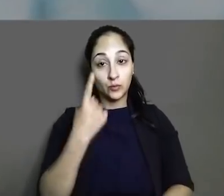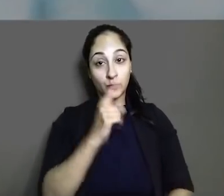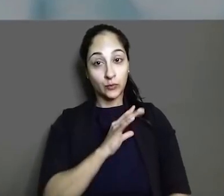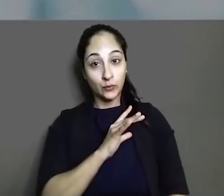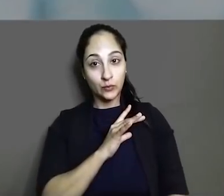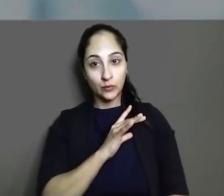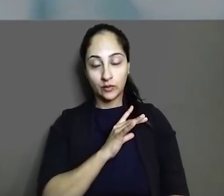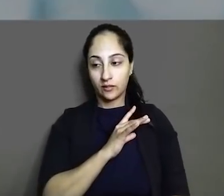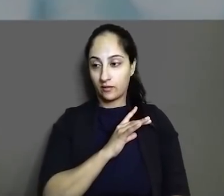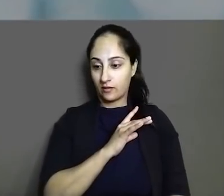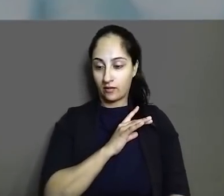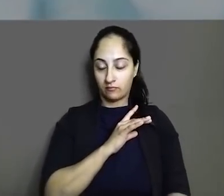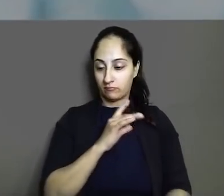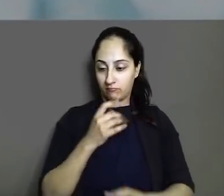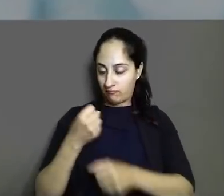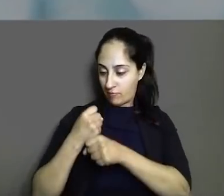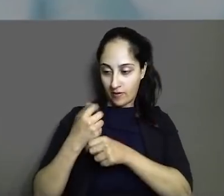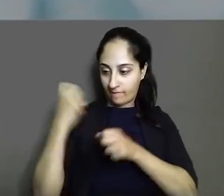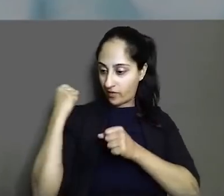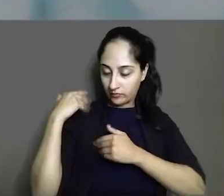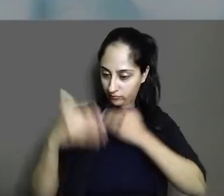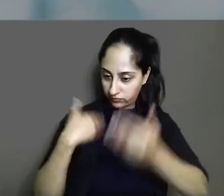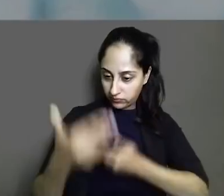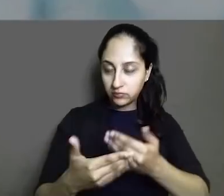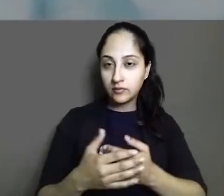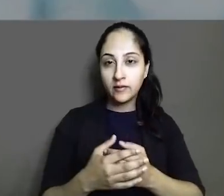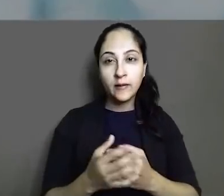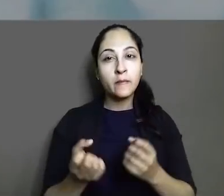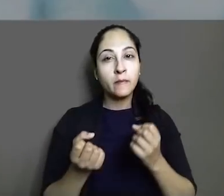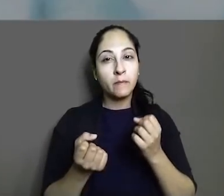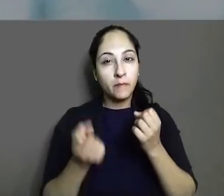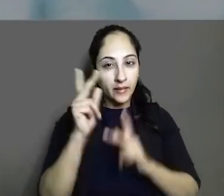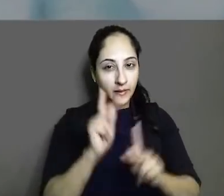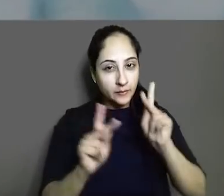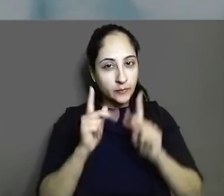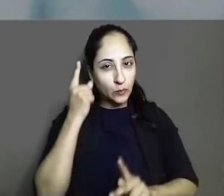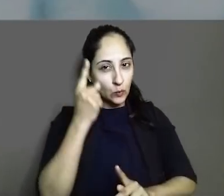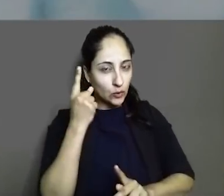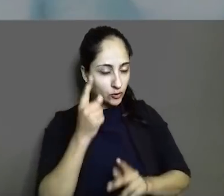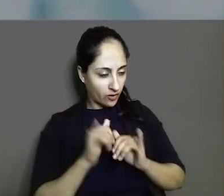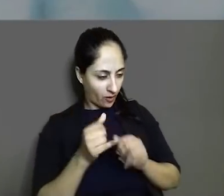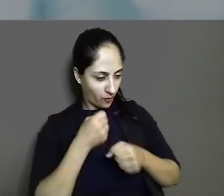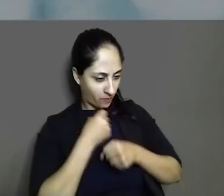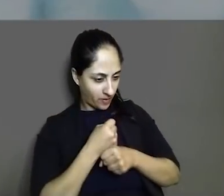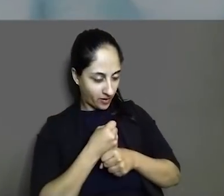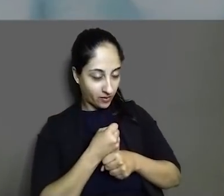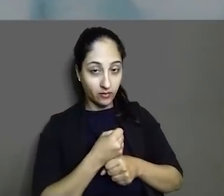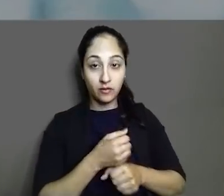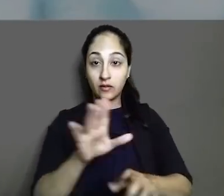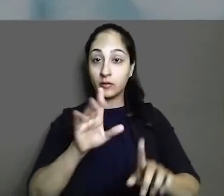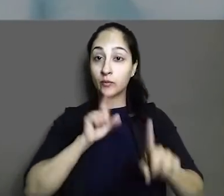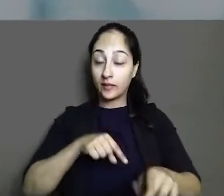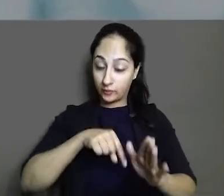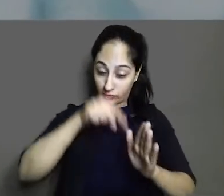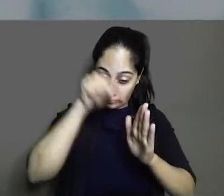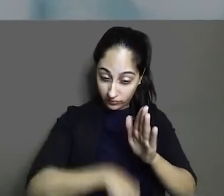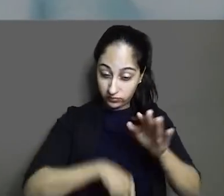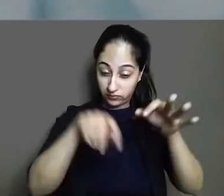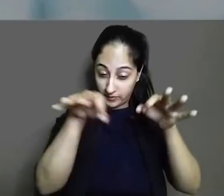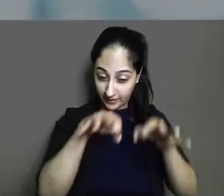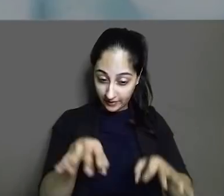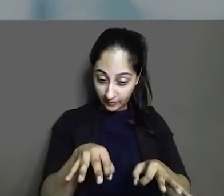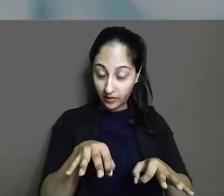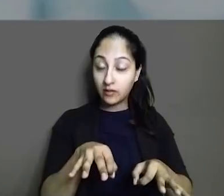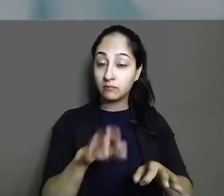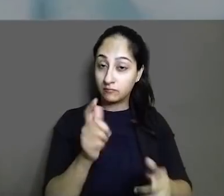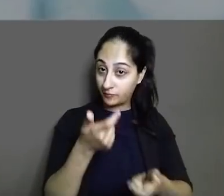it safe and effective to mix and match vaccines? So if you receive a Pfizer shot for your first dose and a Moderna shot for your